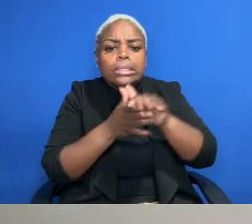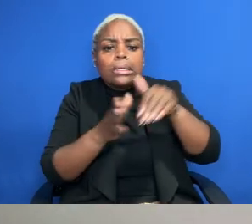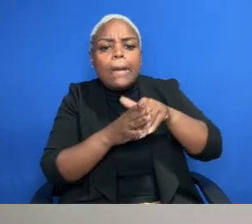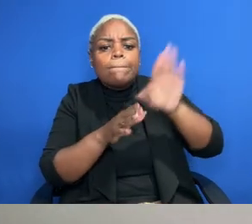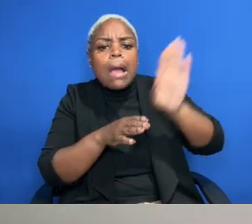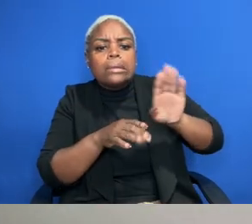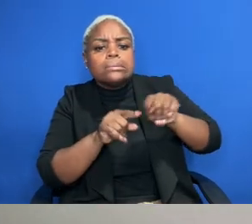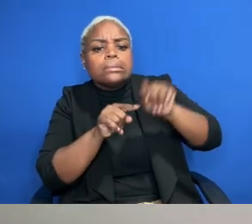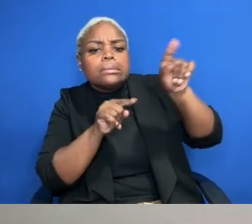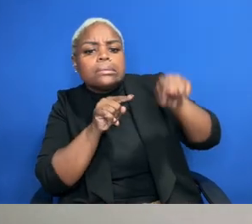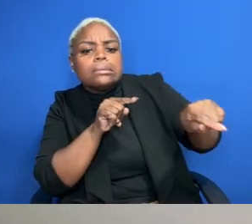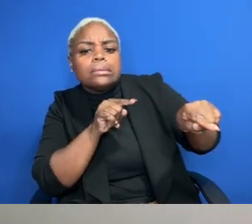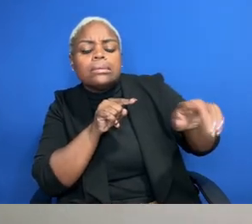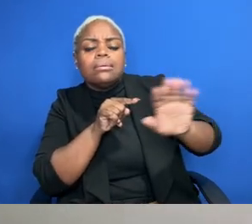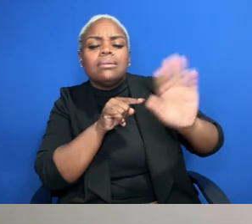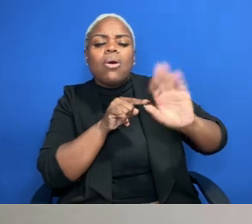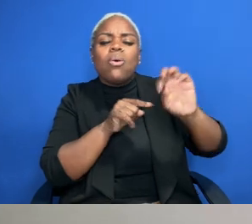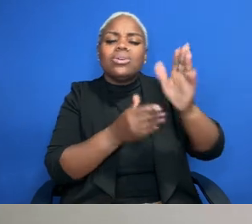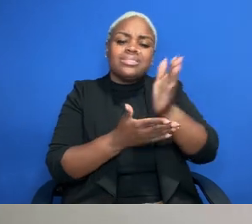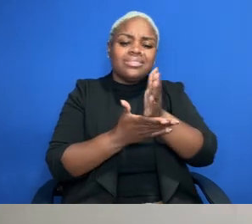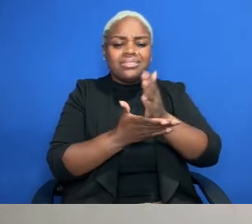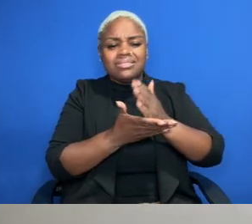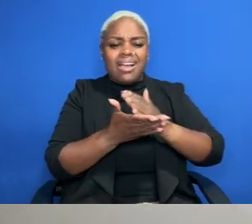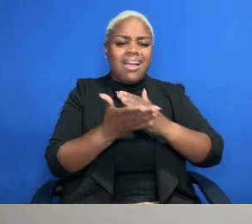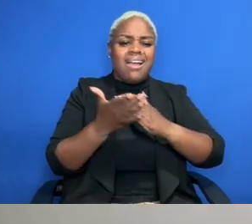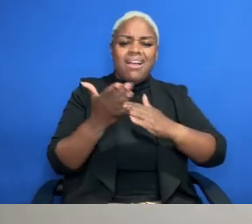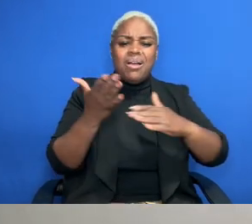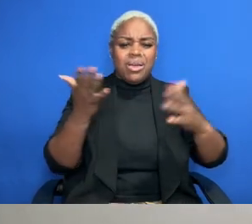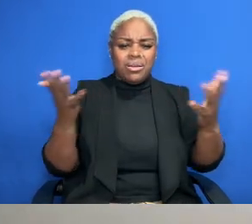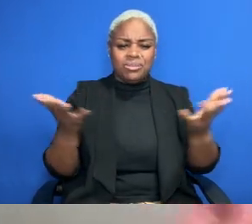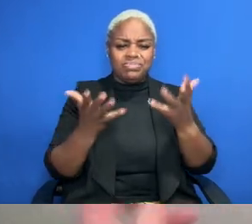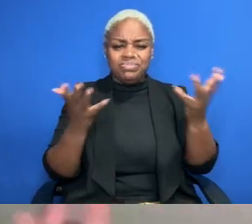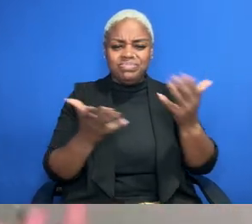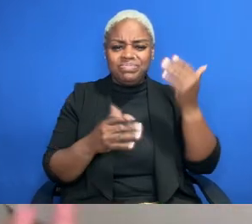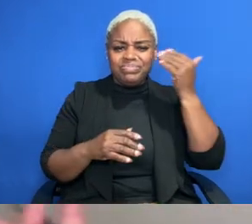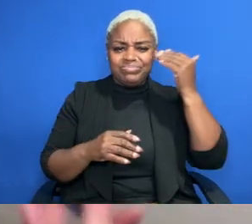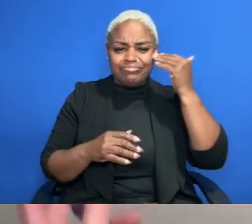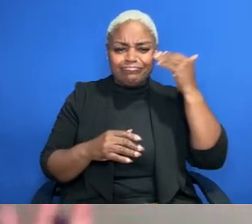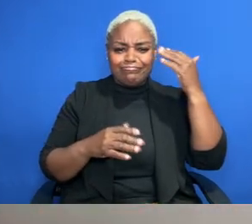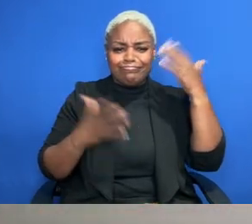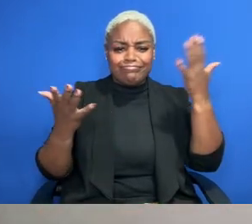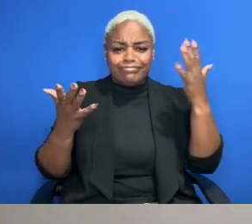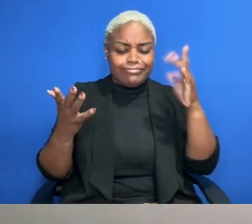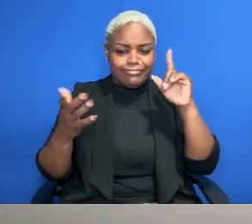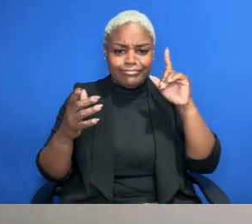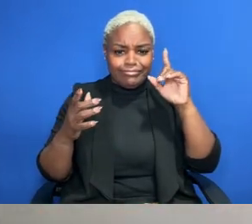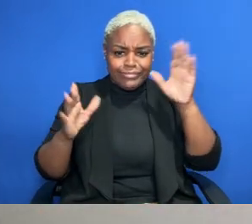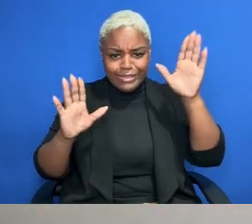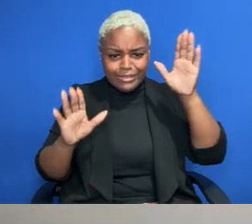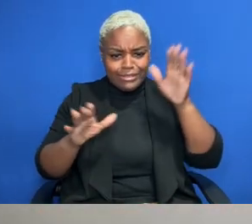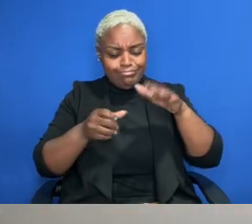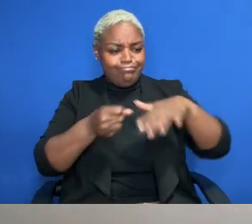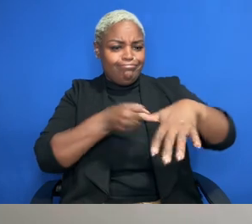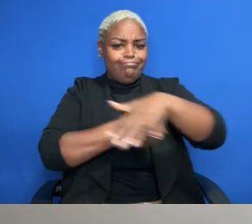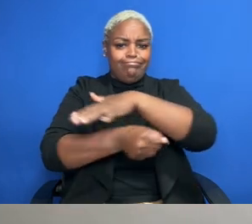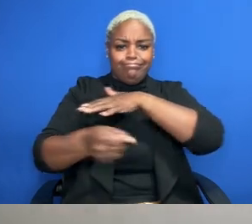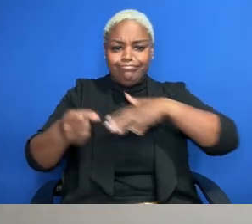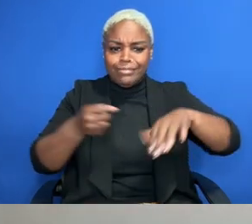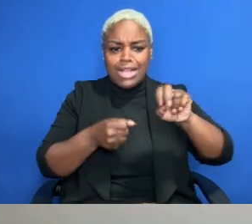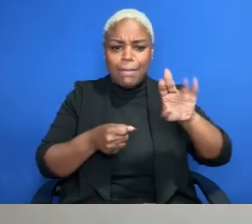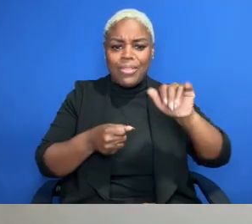in a rundown school in Boston or some very